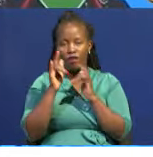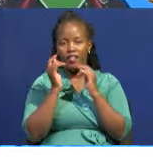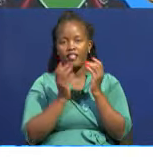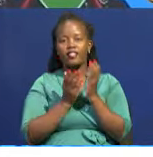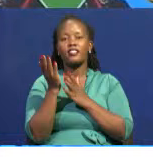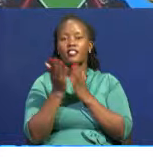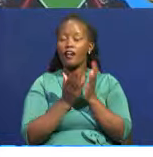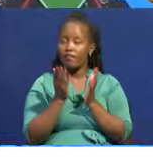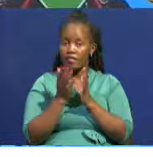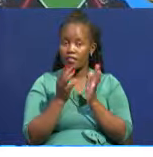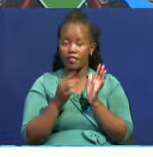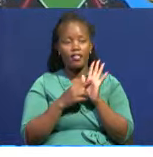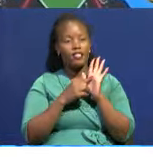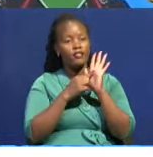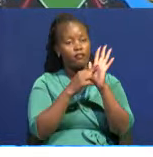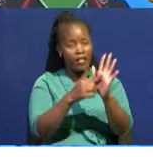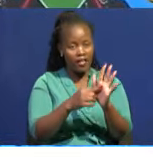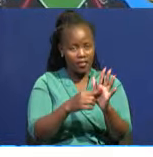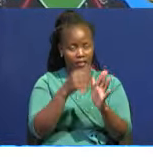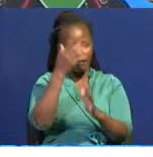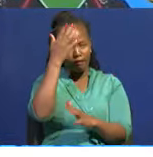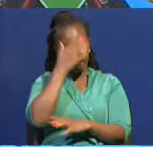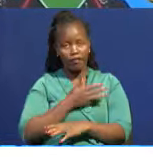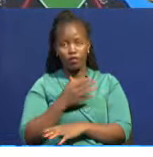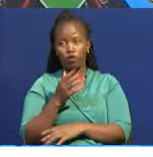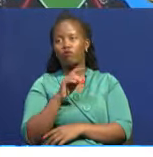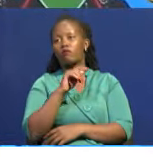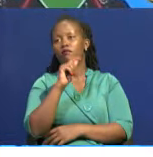reflect the face of Kenya?